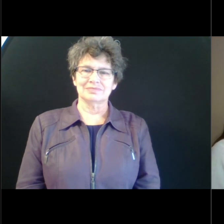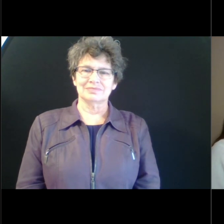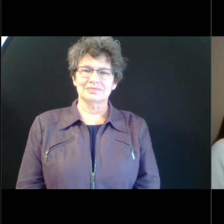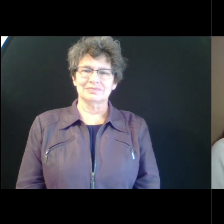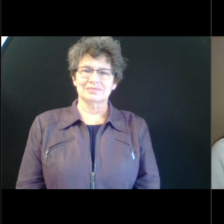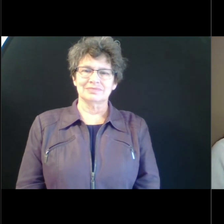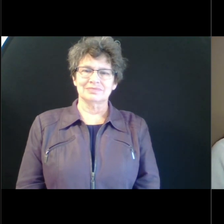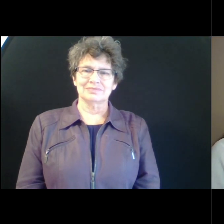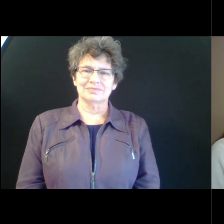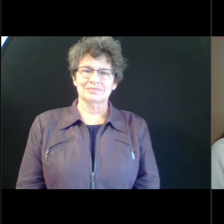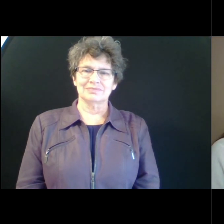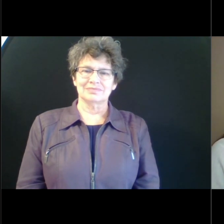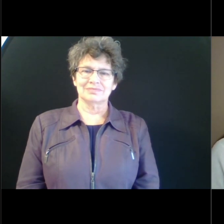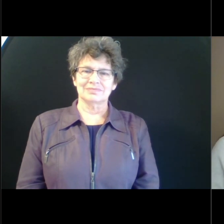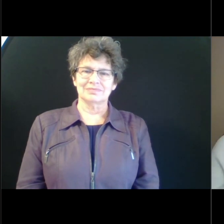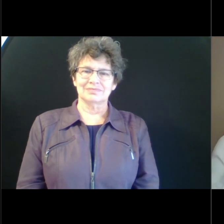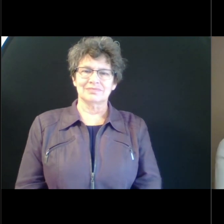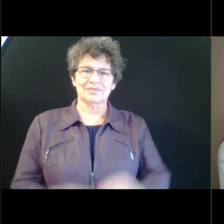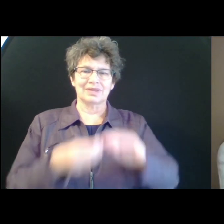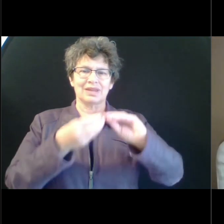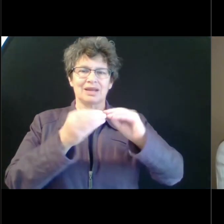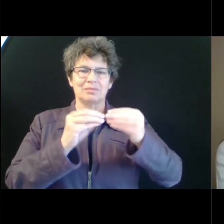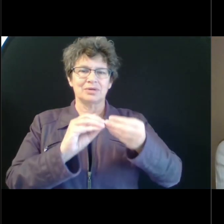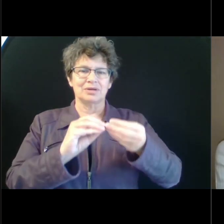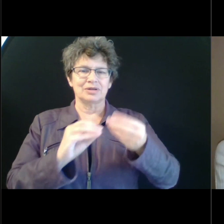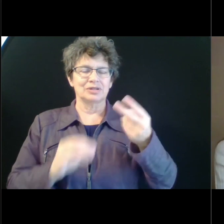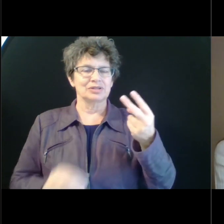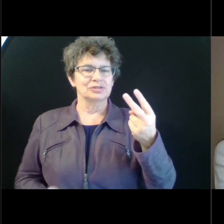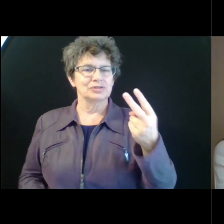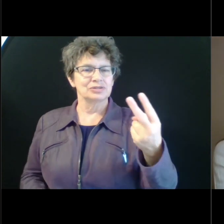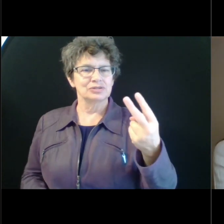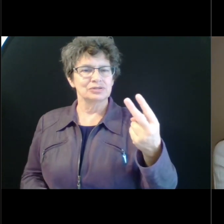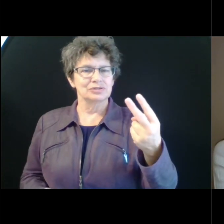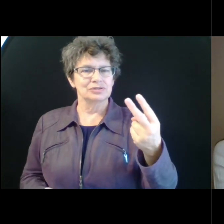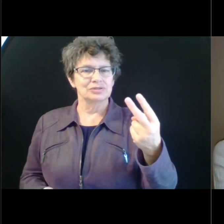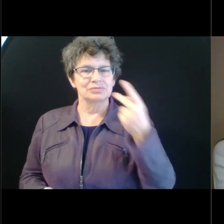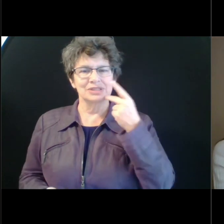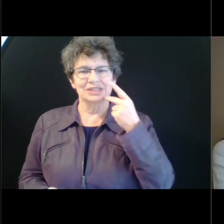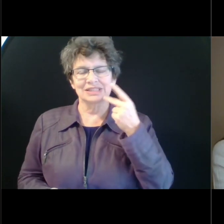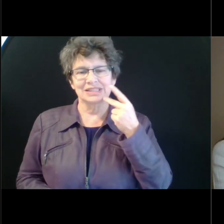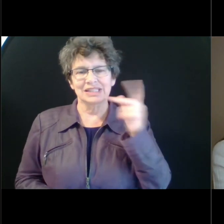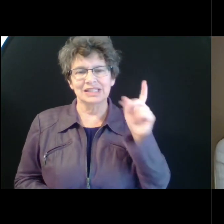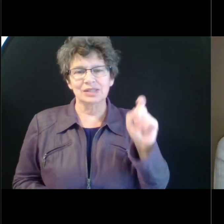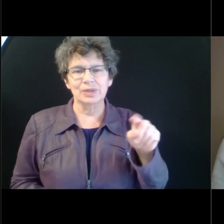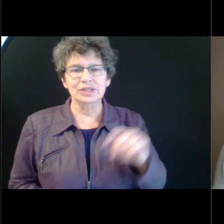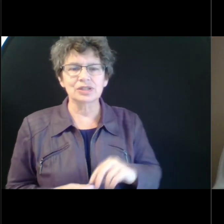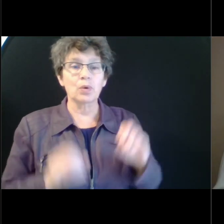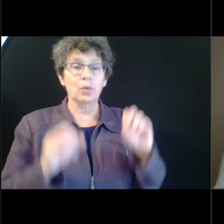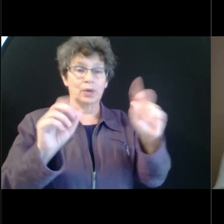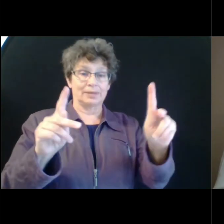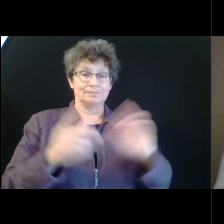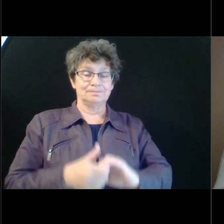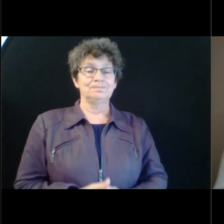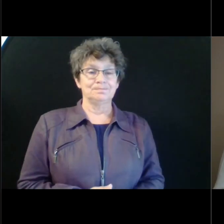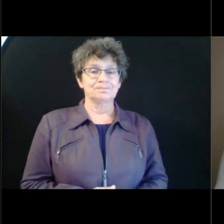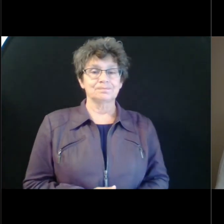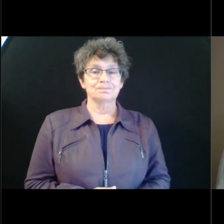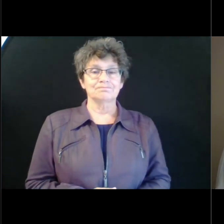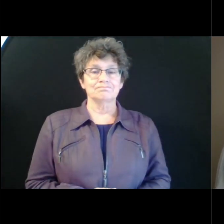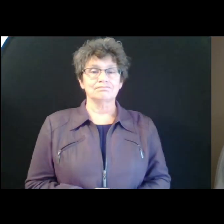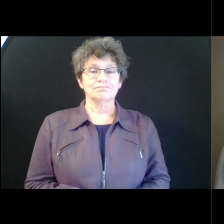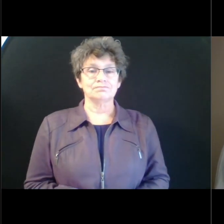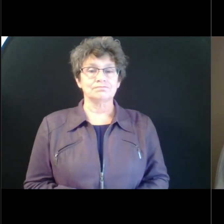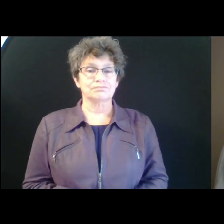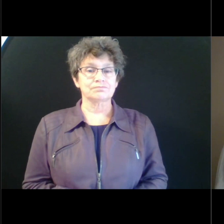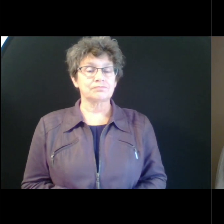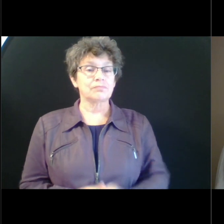Okay, oh, number 2. Okay, let me see your question. Okay, so this one is a